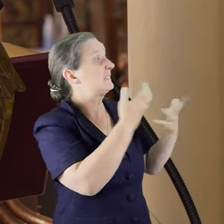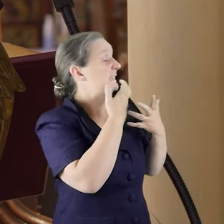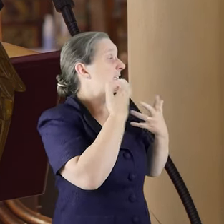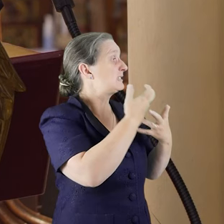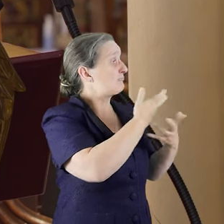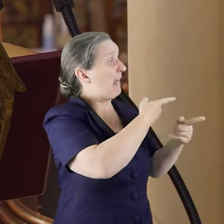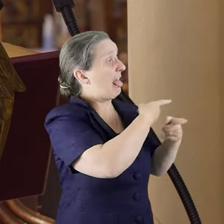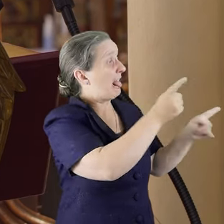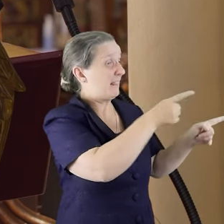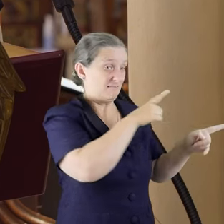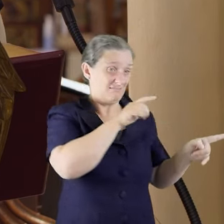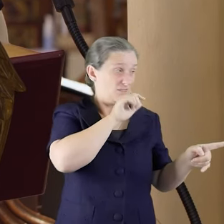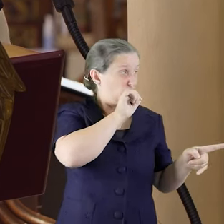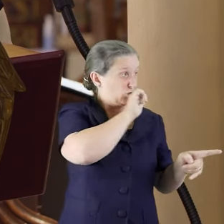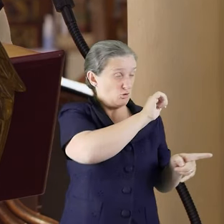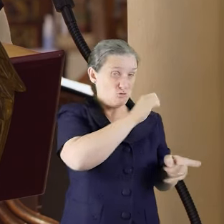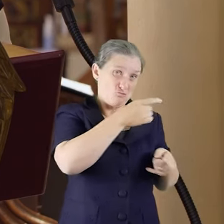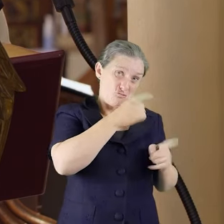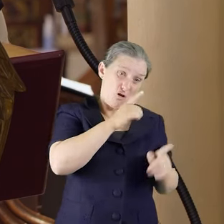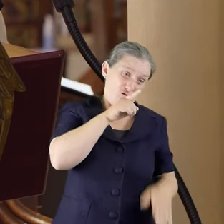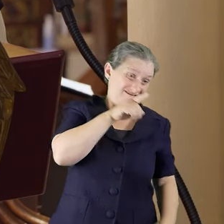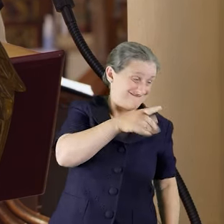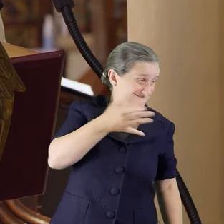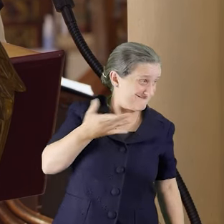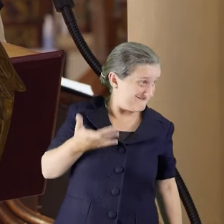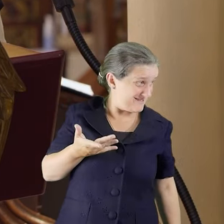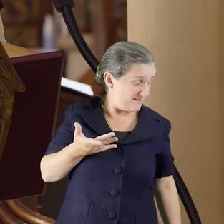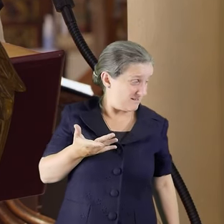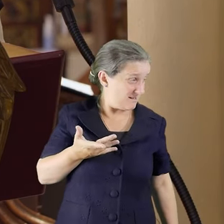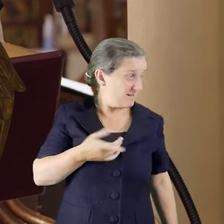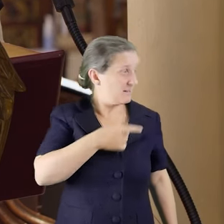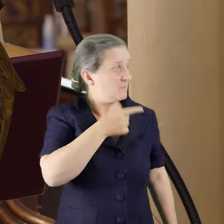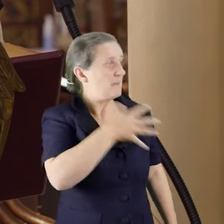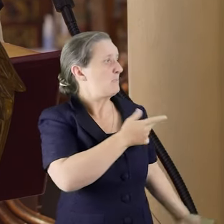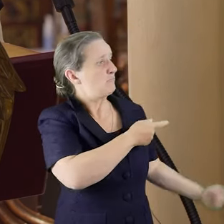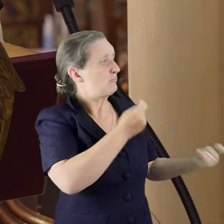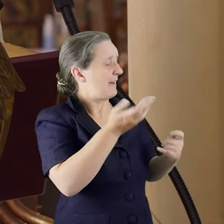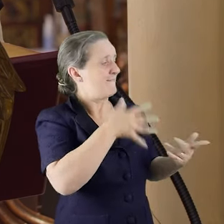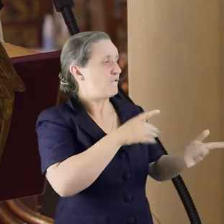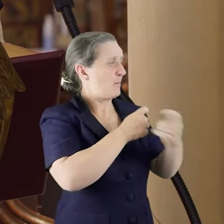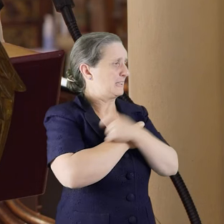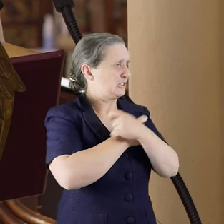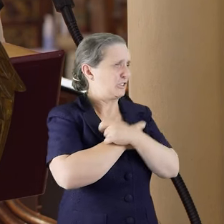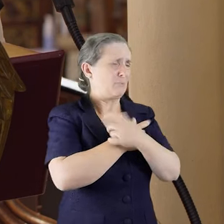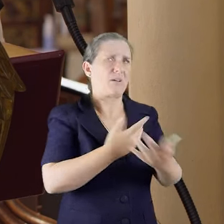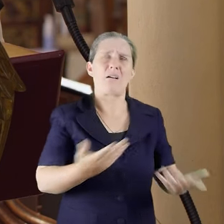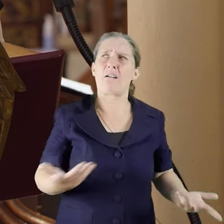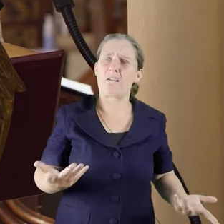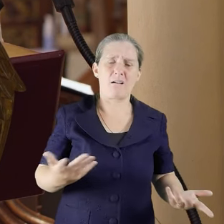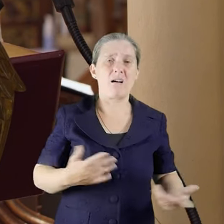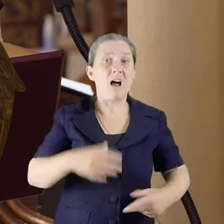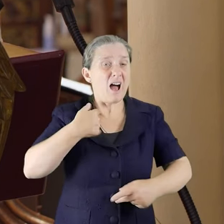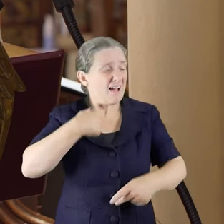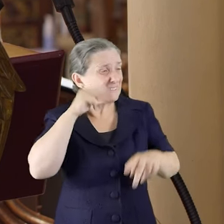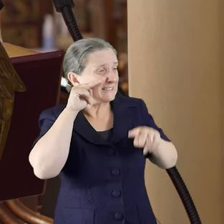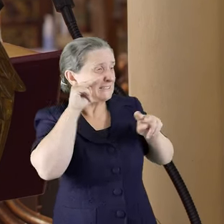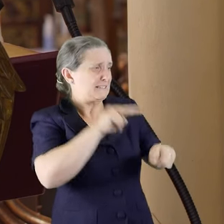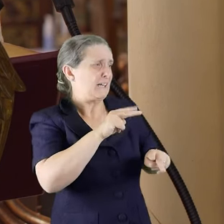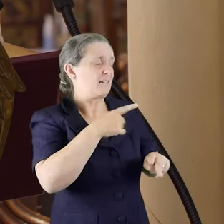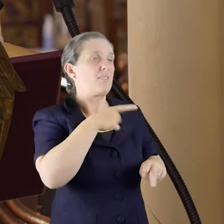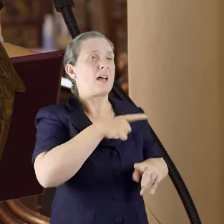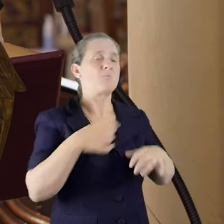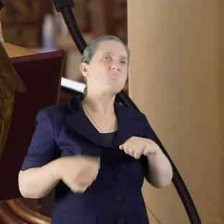who brought you up out of the land of Egypt.' The Lord said to Moses, 'I have seen this